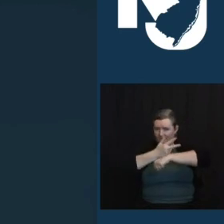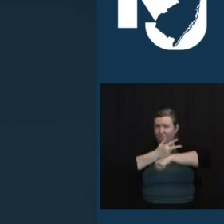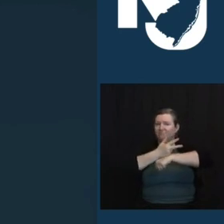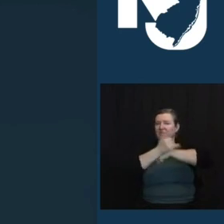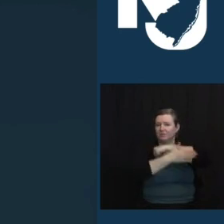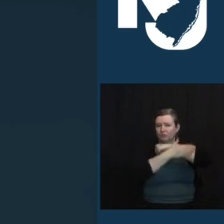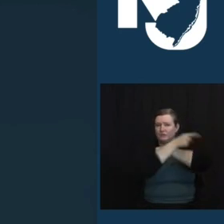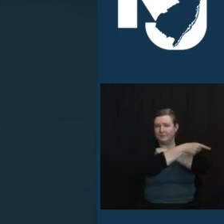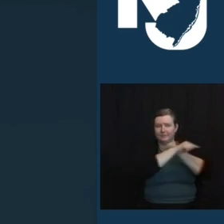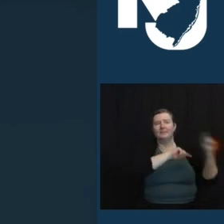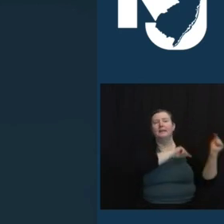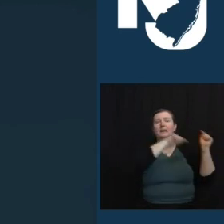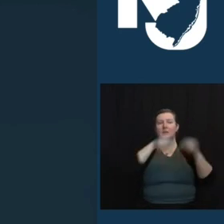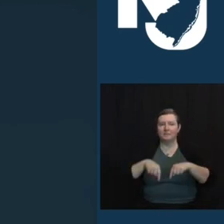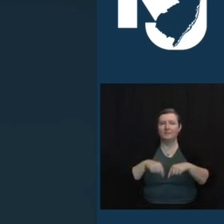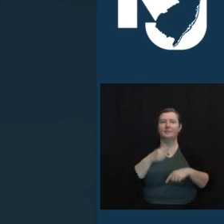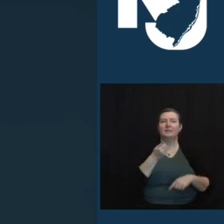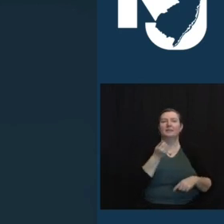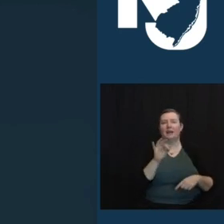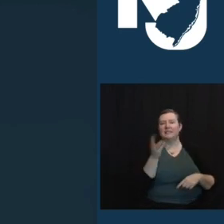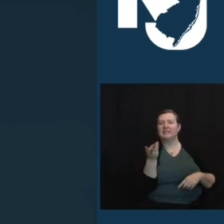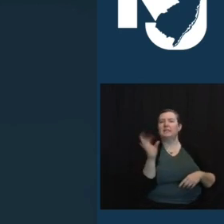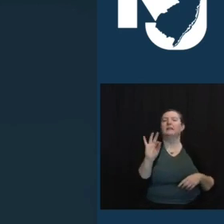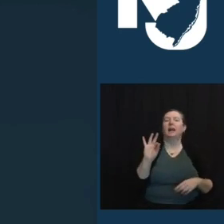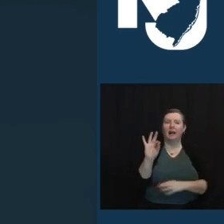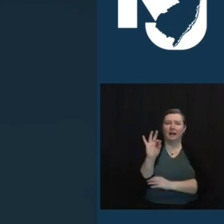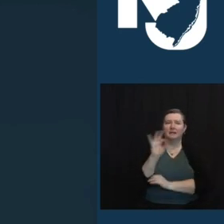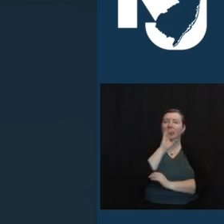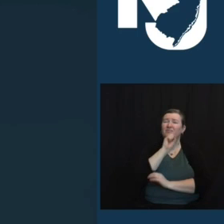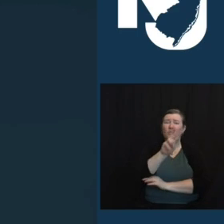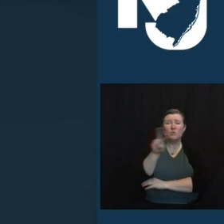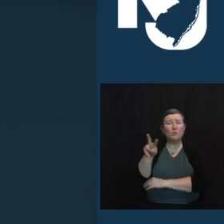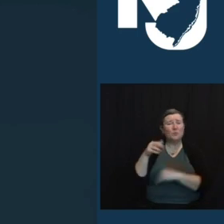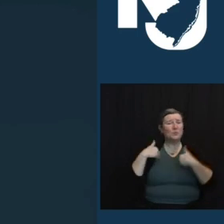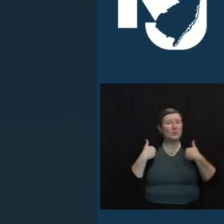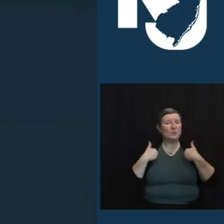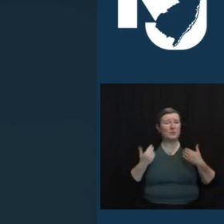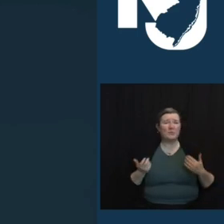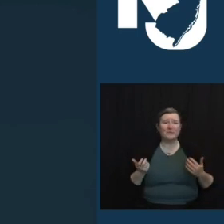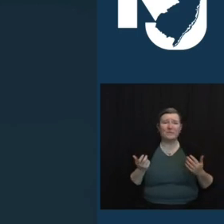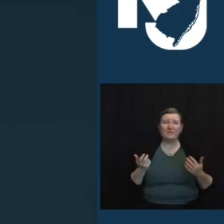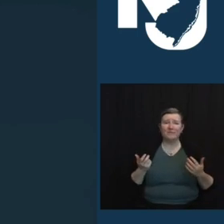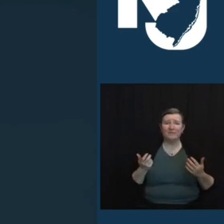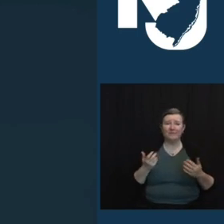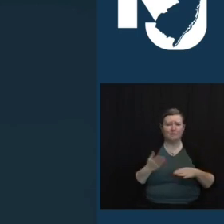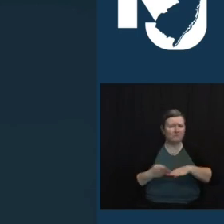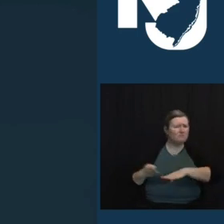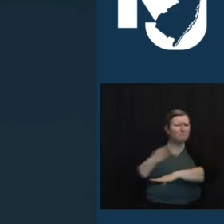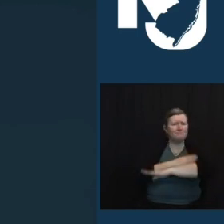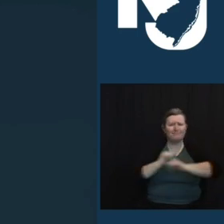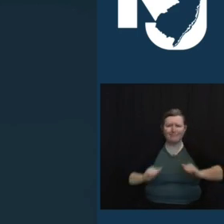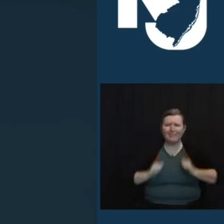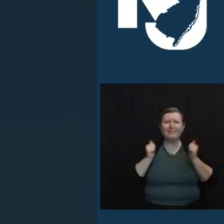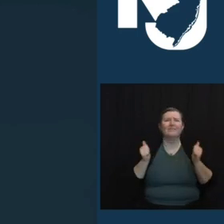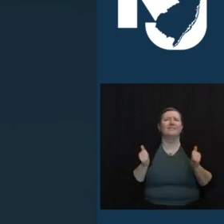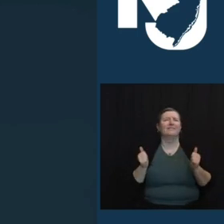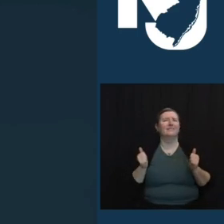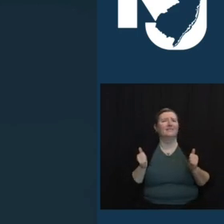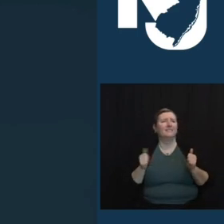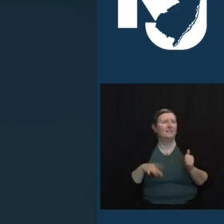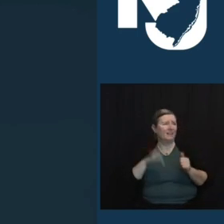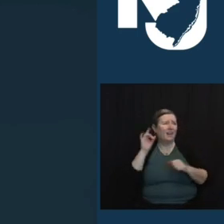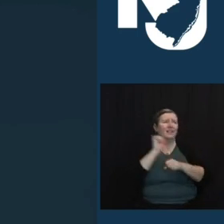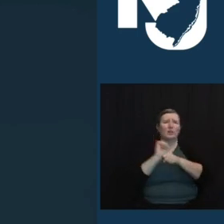age of 22 in search of a better life for her family. Reina found plenty of work as a machine operator at